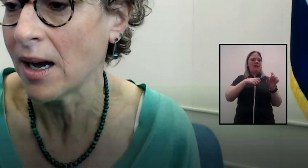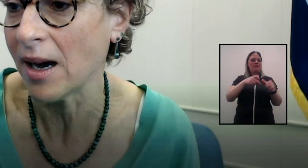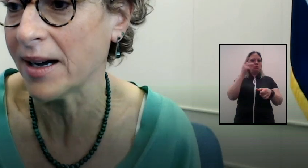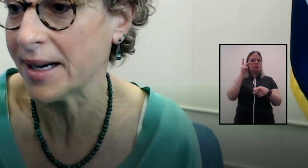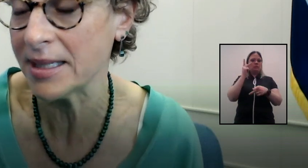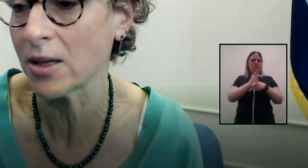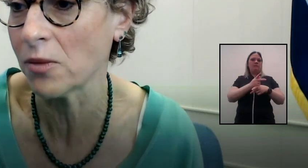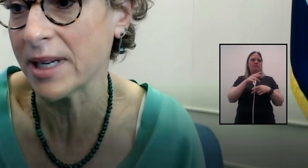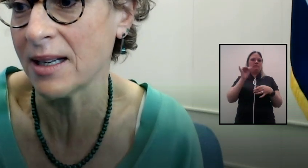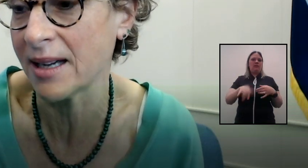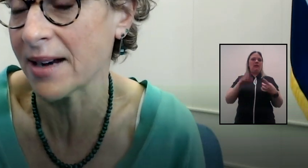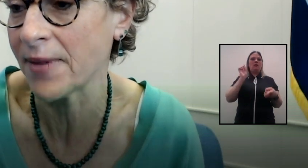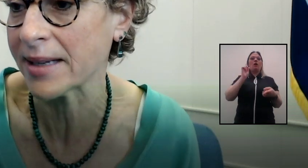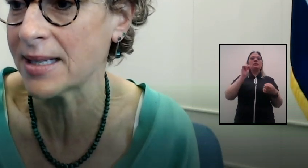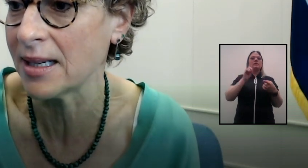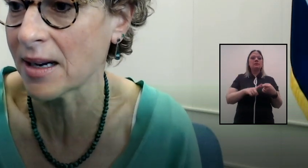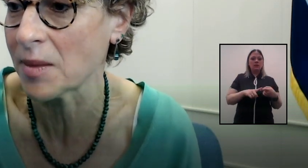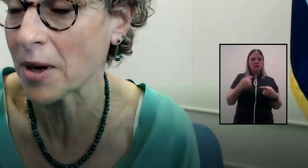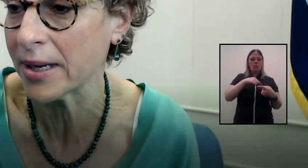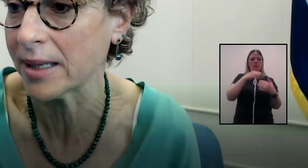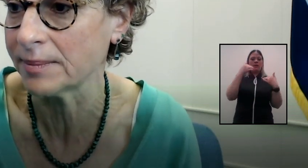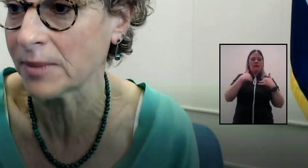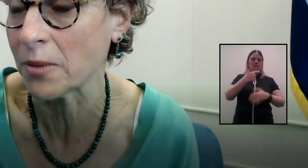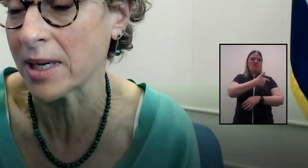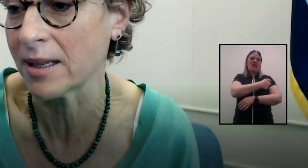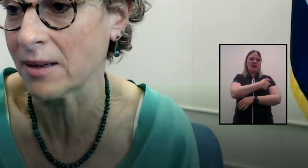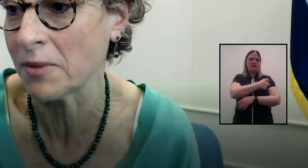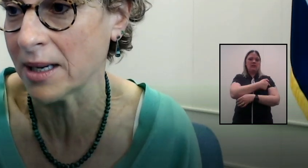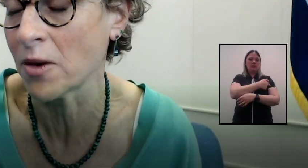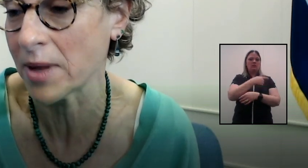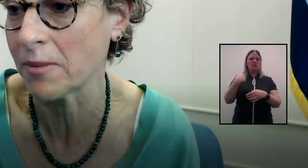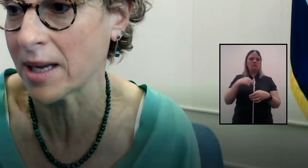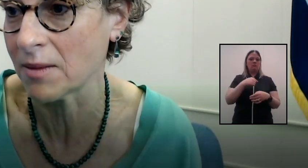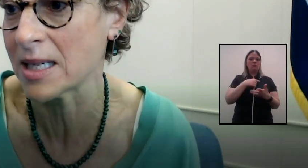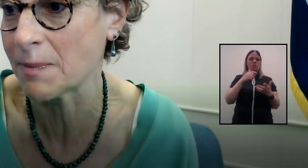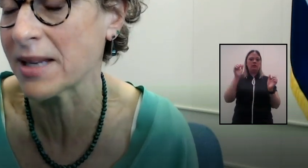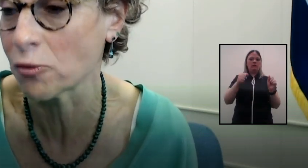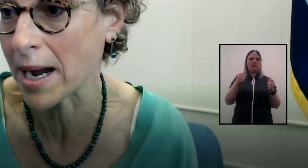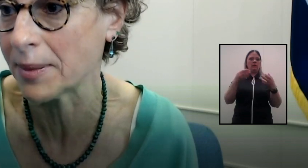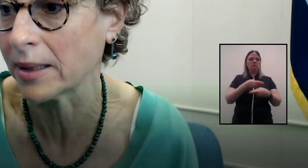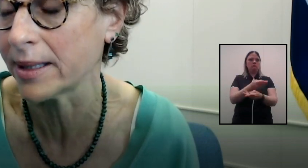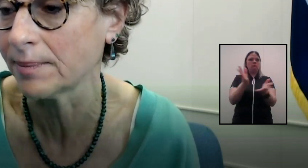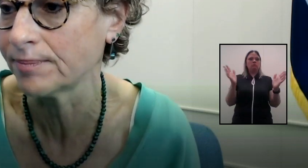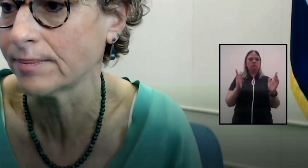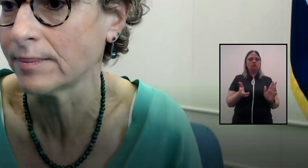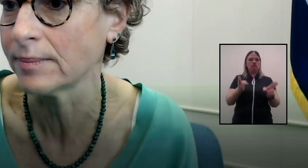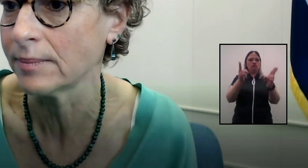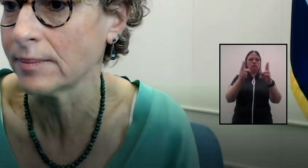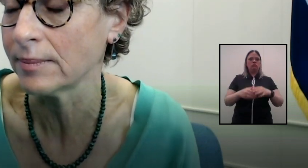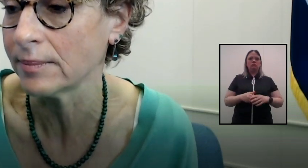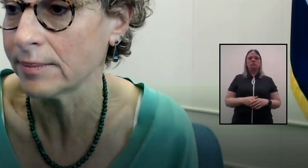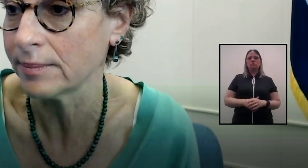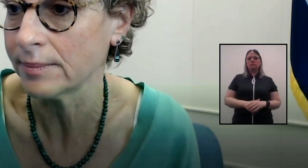with until we get a vaccine on the market that we can dispense rapidly.